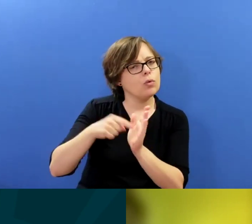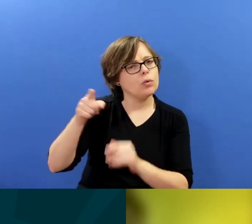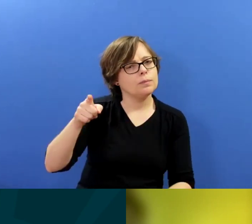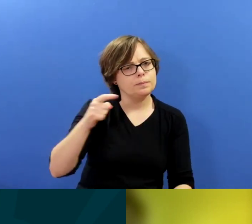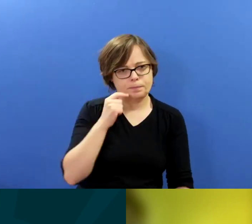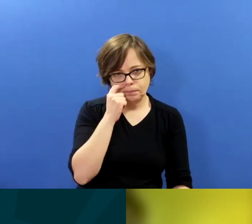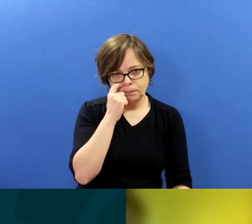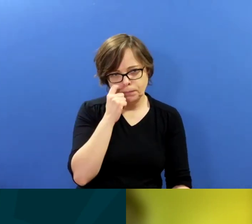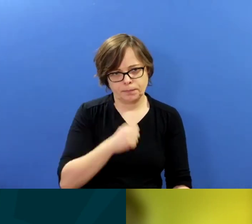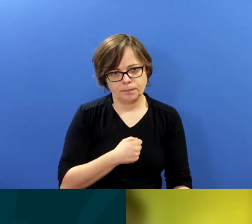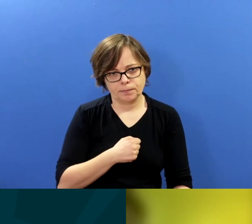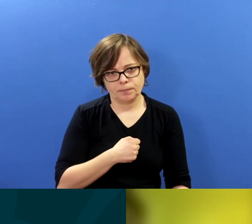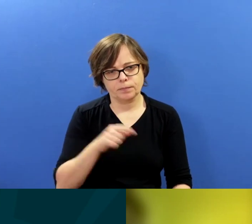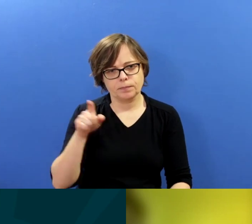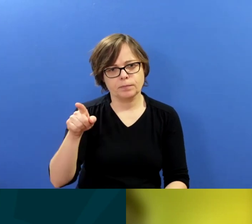What is more,